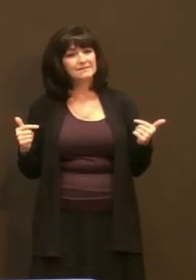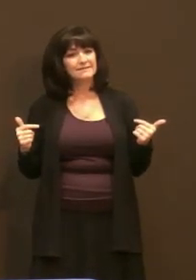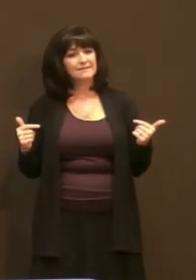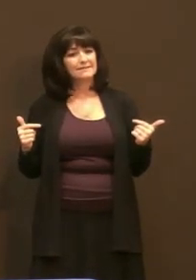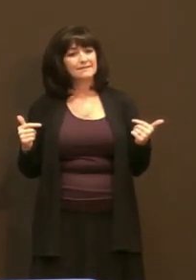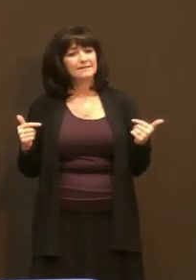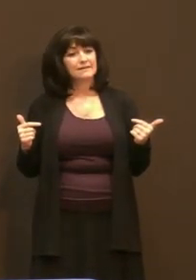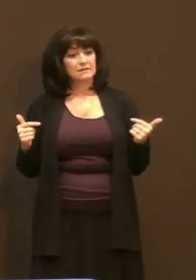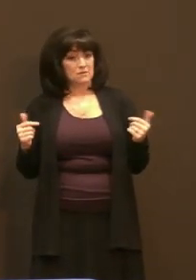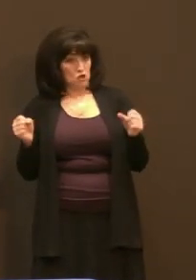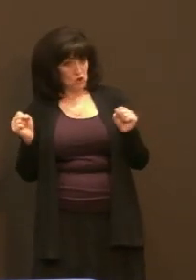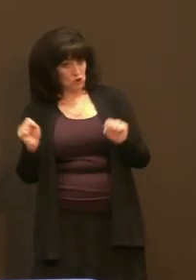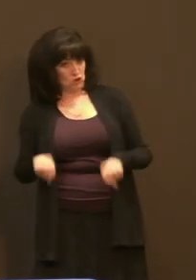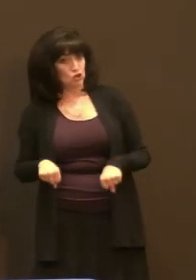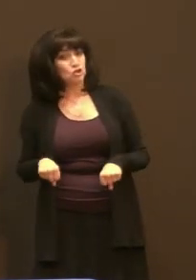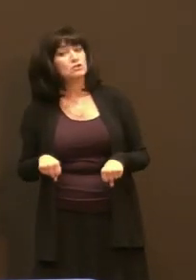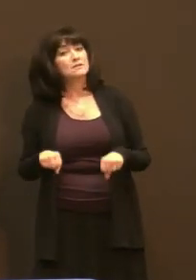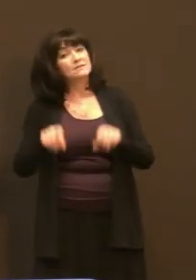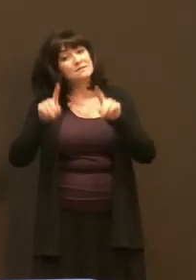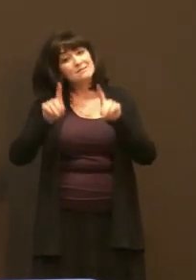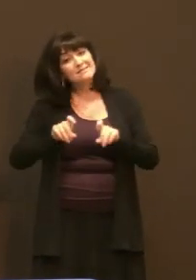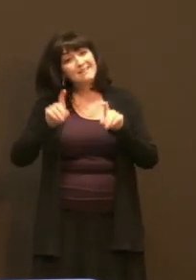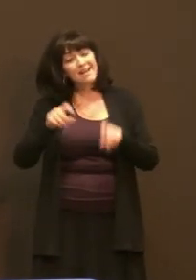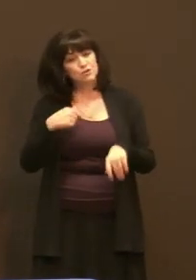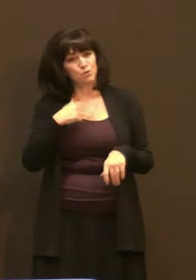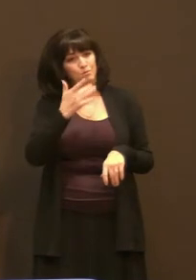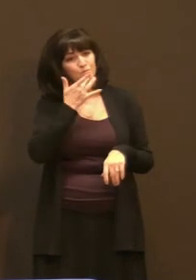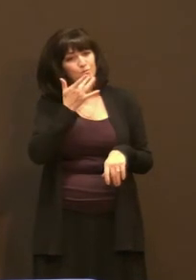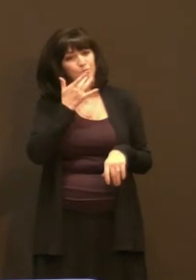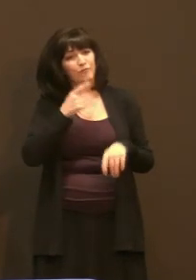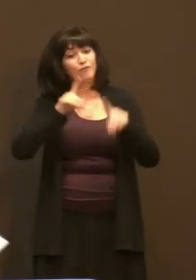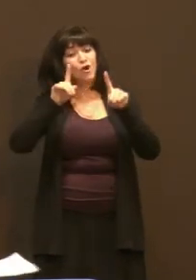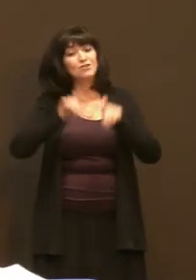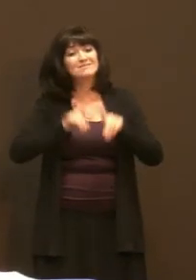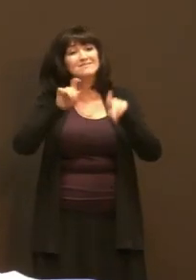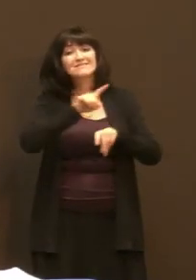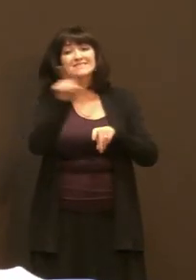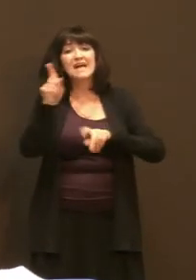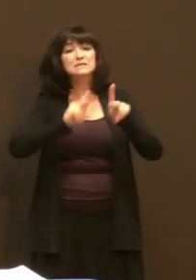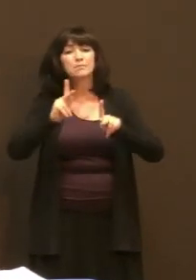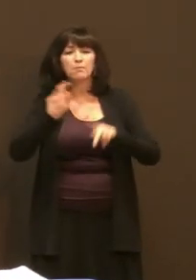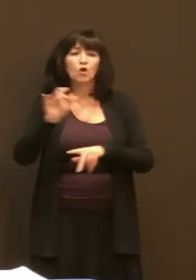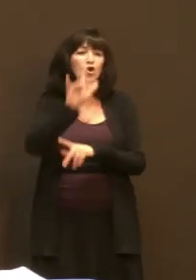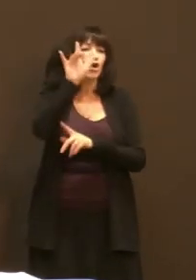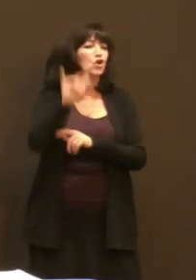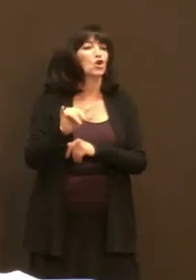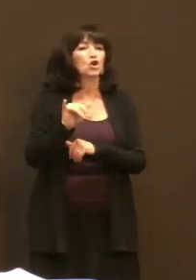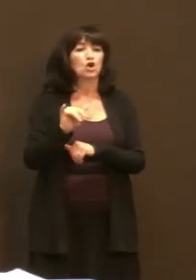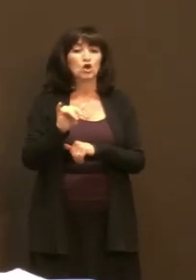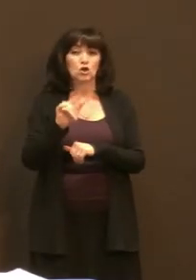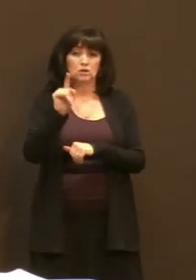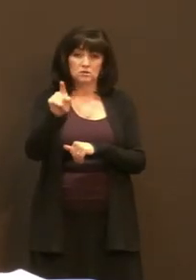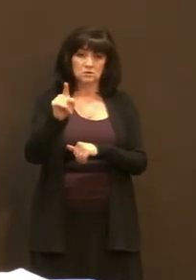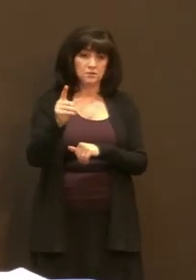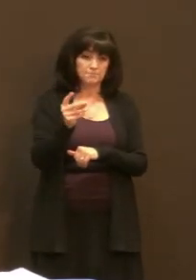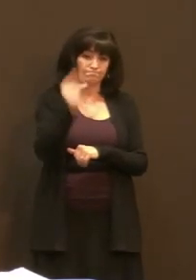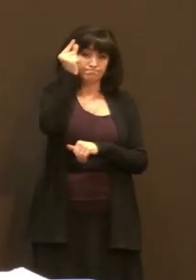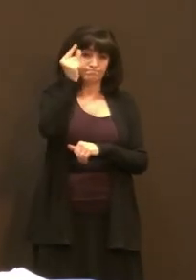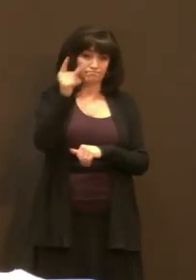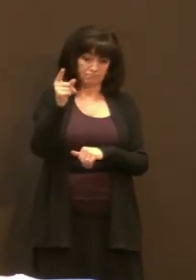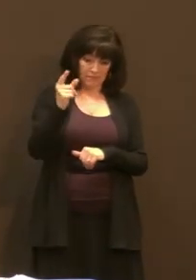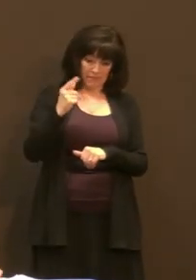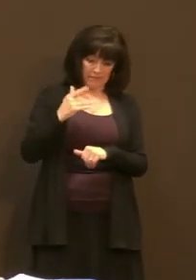as we would like. We'd like to test, people with very early symptoms and get them isolated. We'd like to test people who've